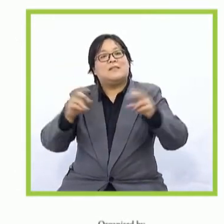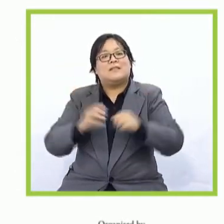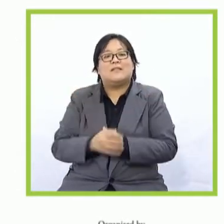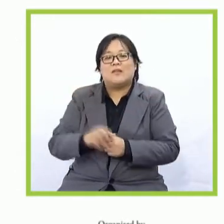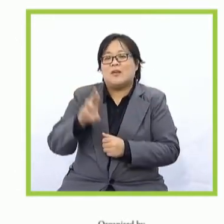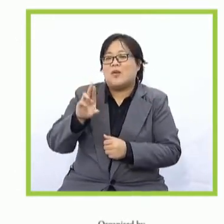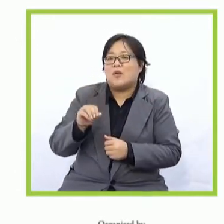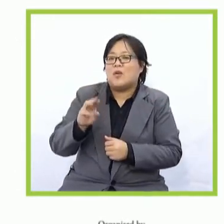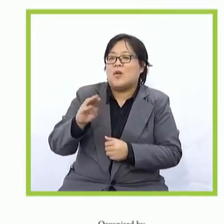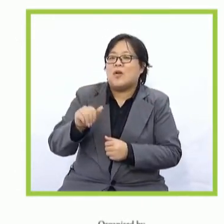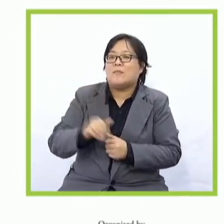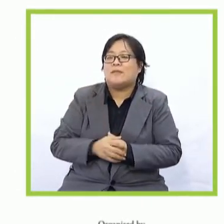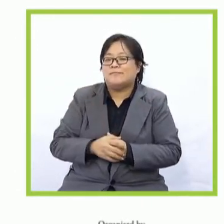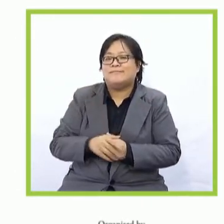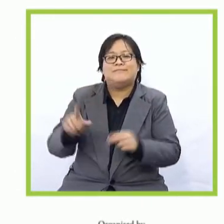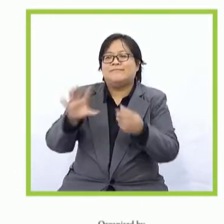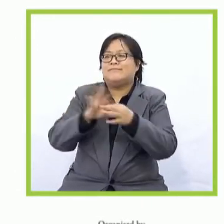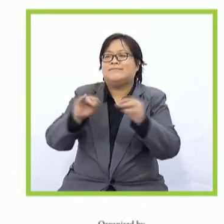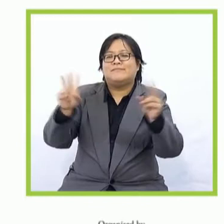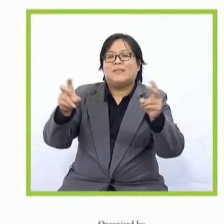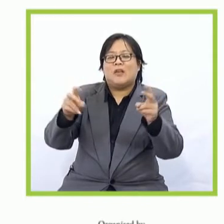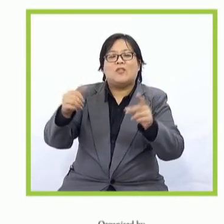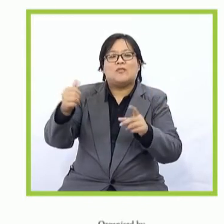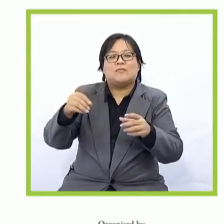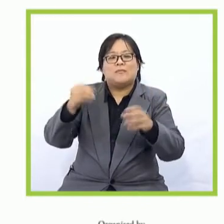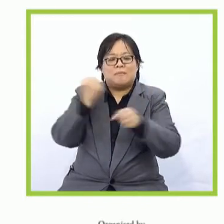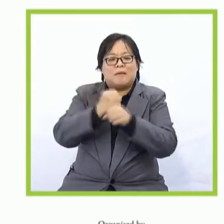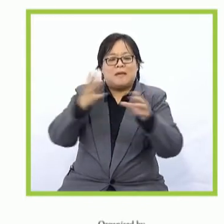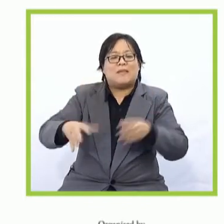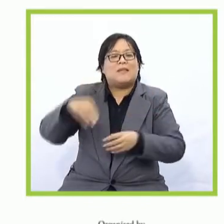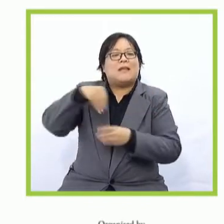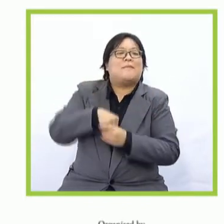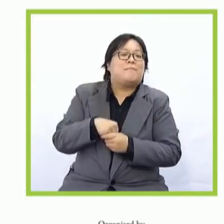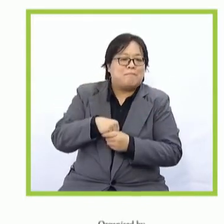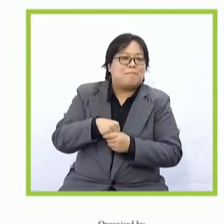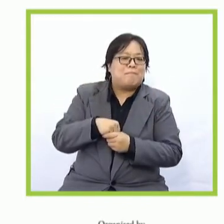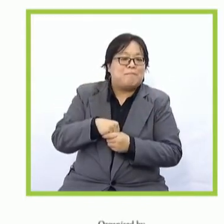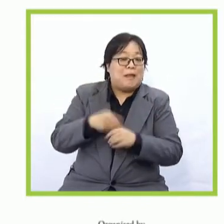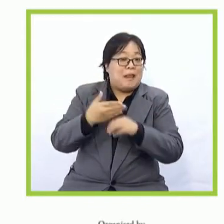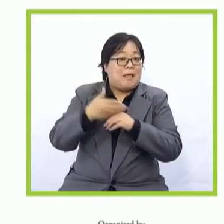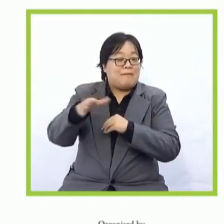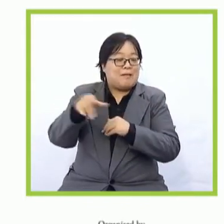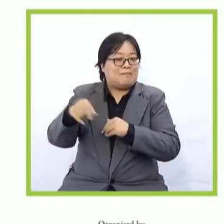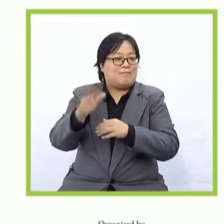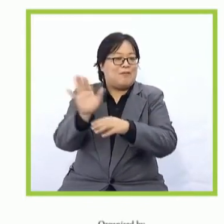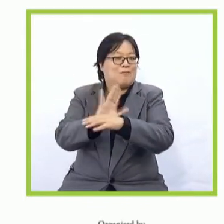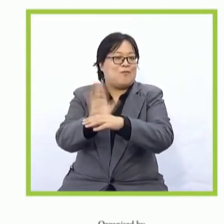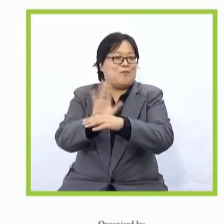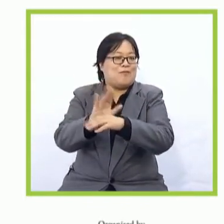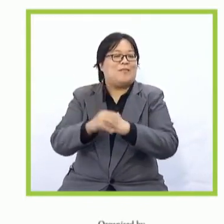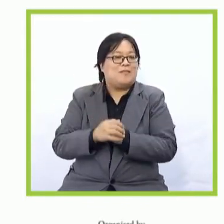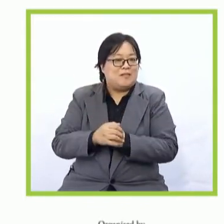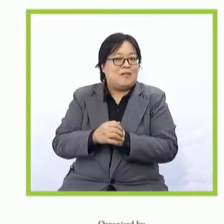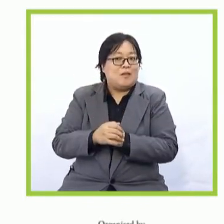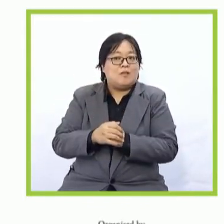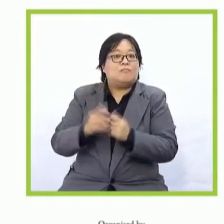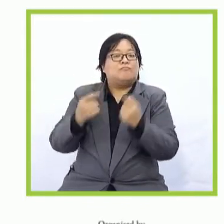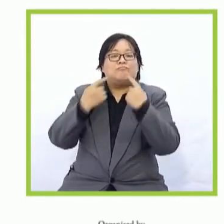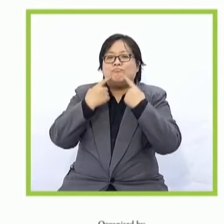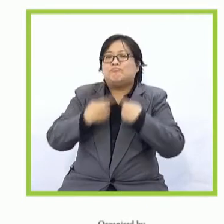Roma, and it's about domestic workers. Now, after this movie came out, not only was it a big